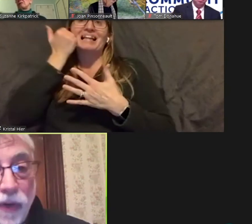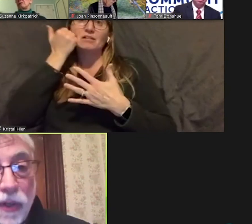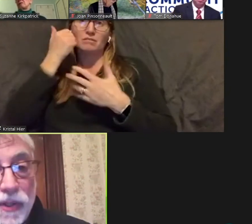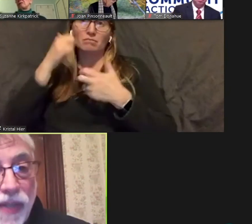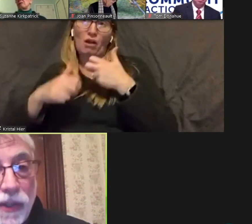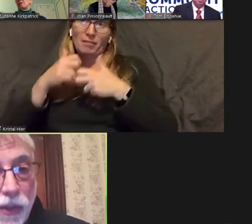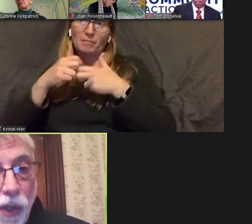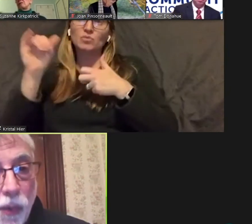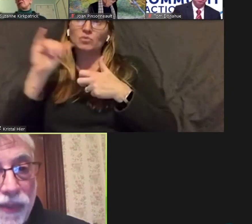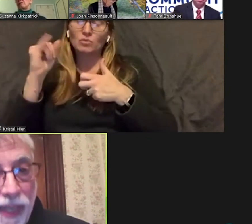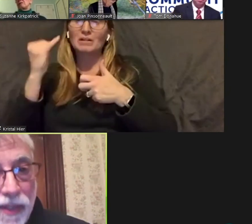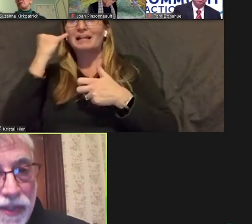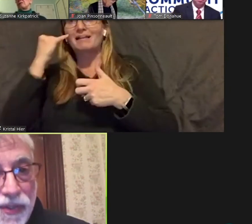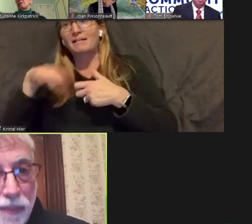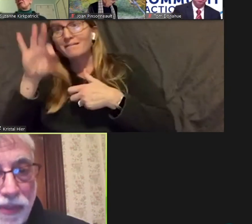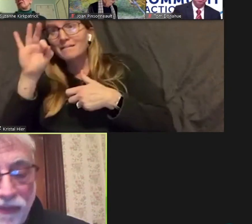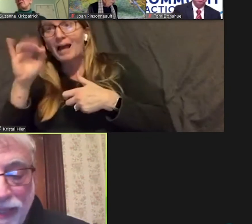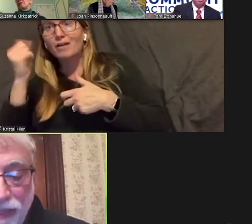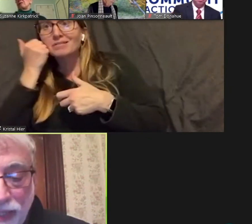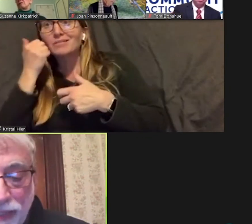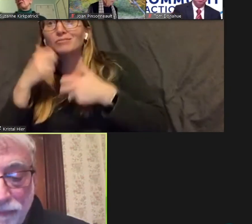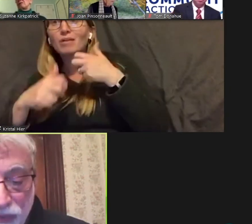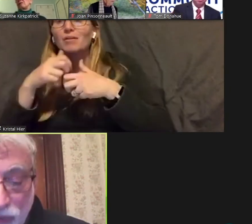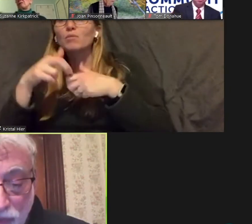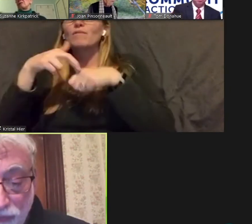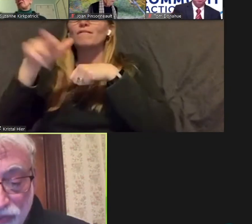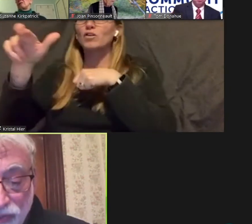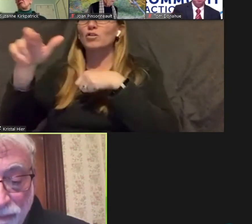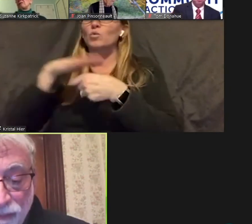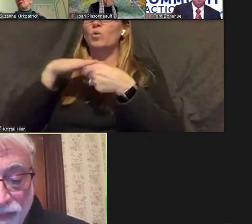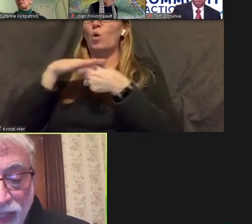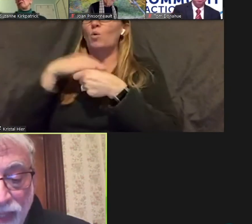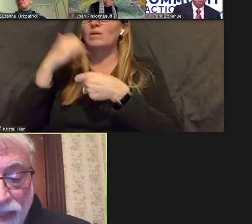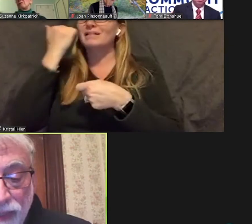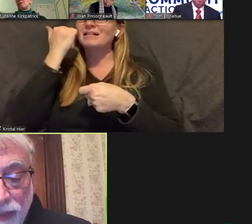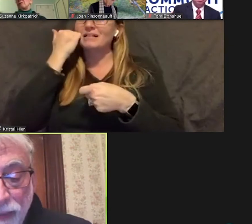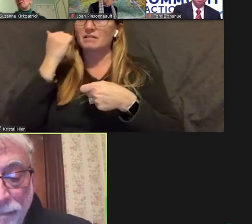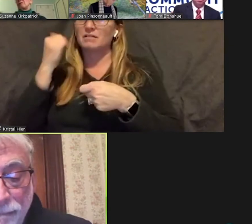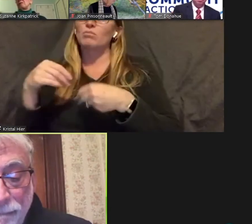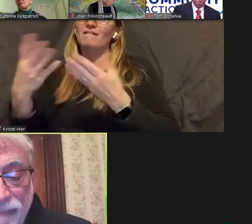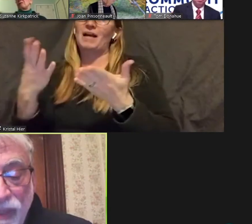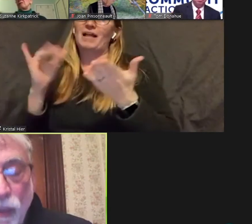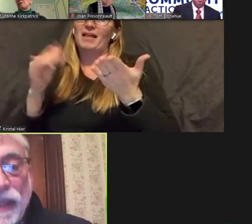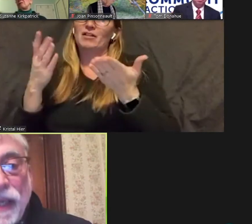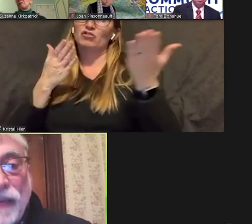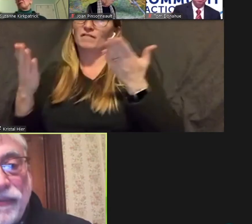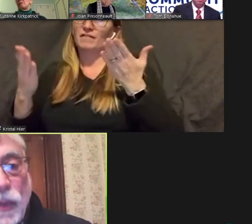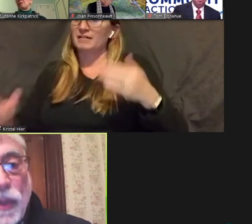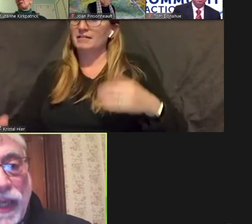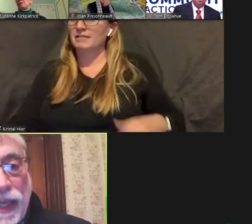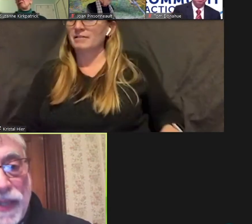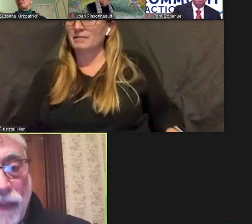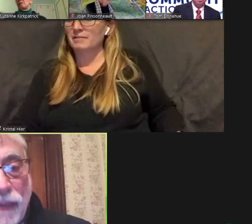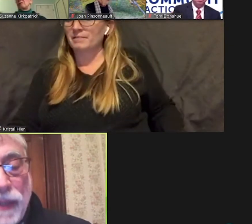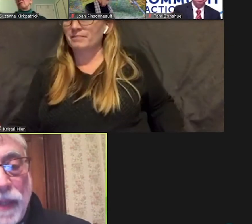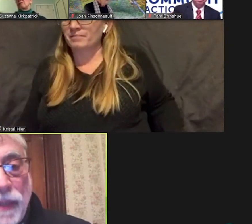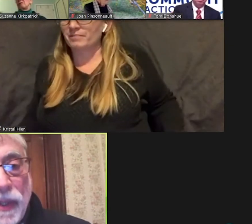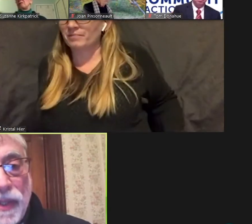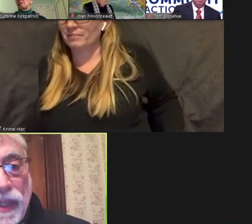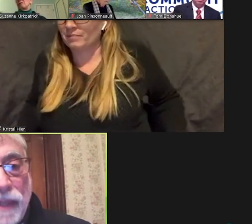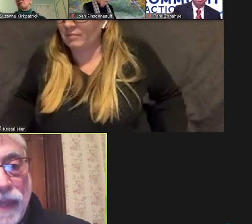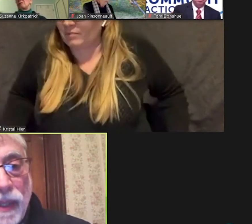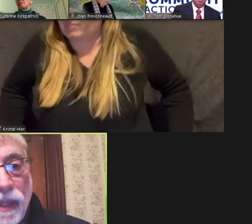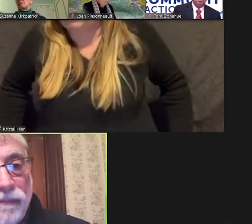and we refer to other local dentists to provide that service. We conduct flu clinics around